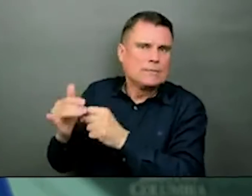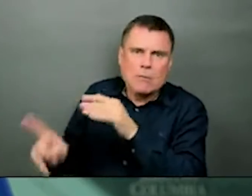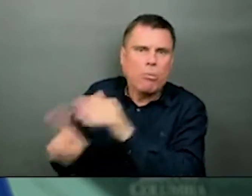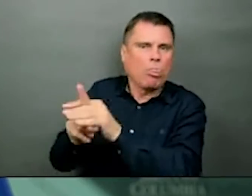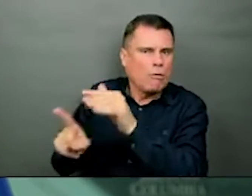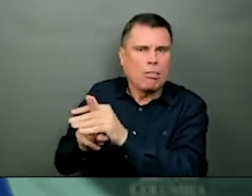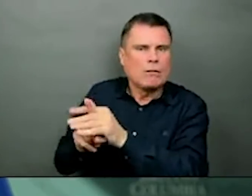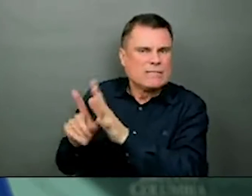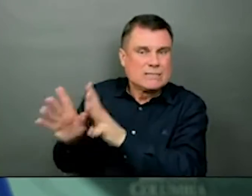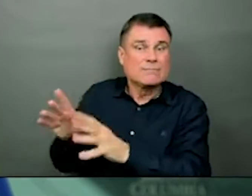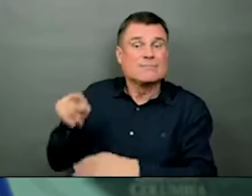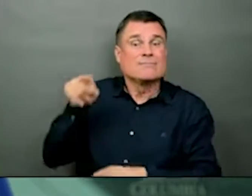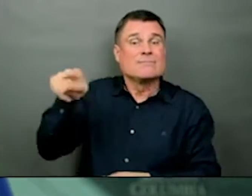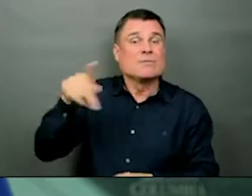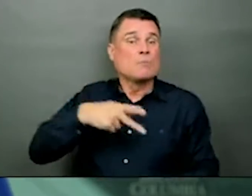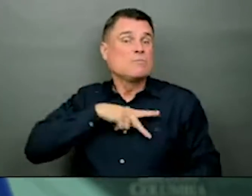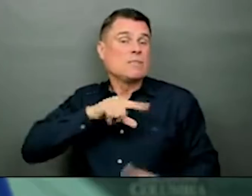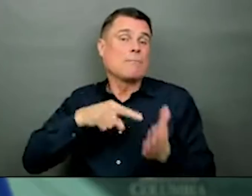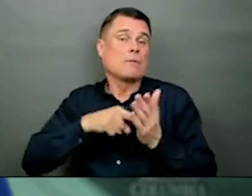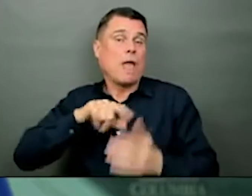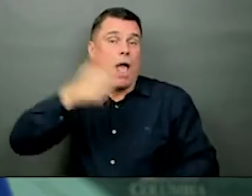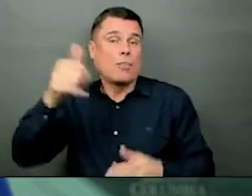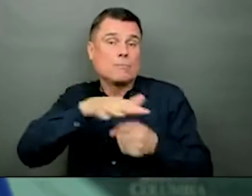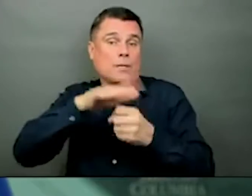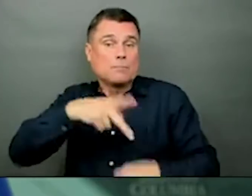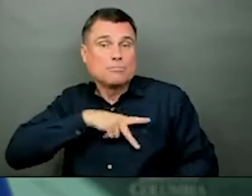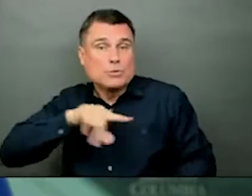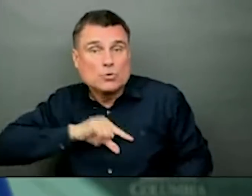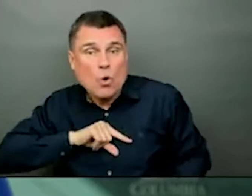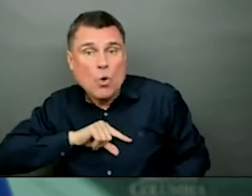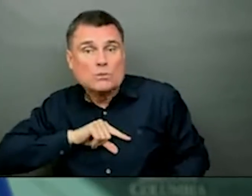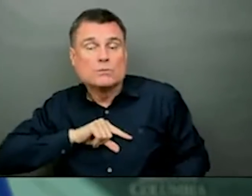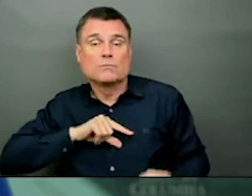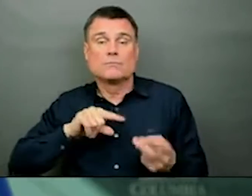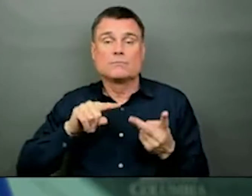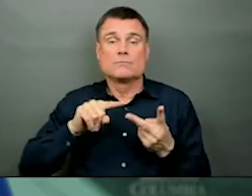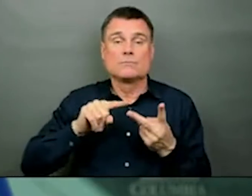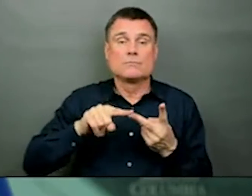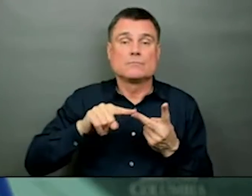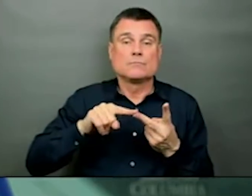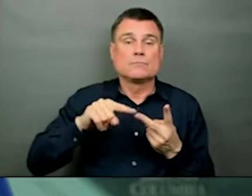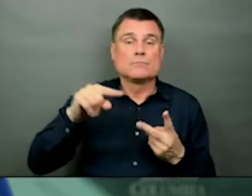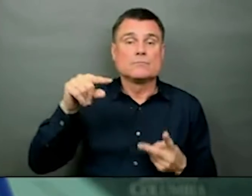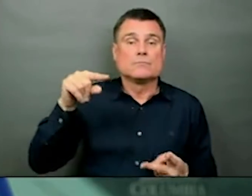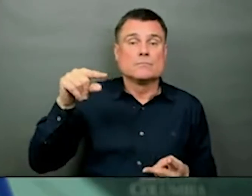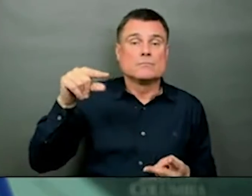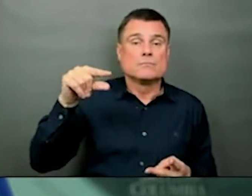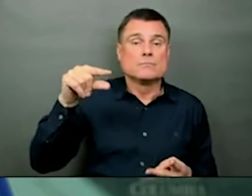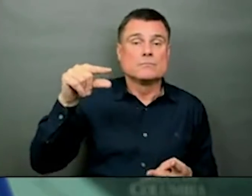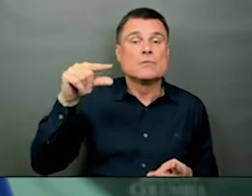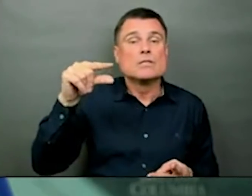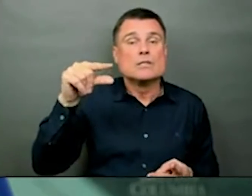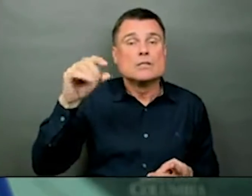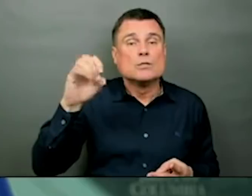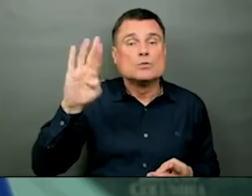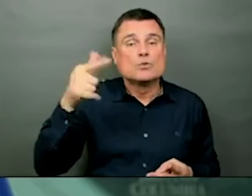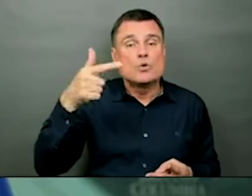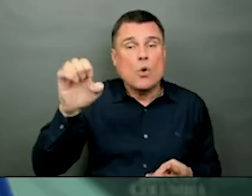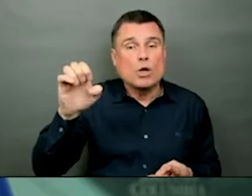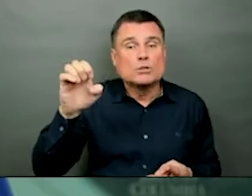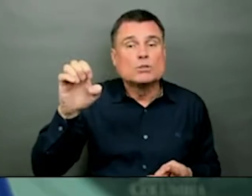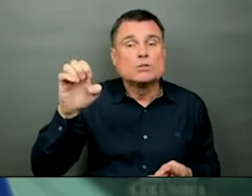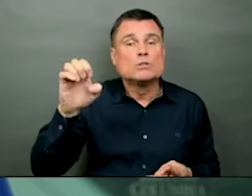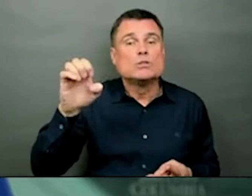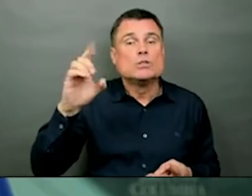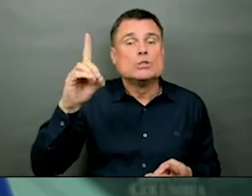because even though, as I noted, there has been an extraordinary effort to immunize in long-term care and assisted living,